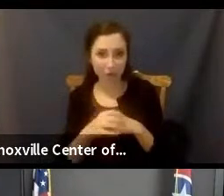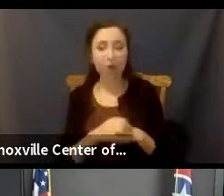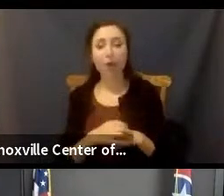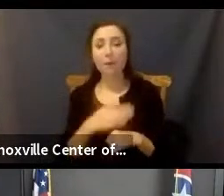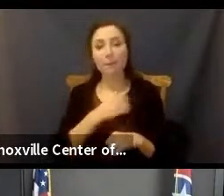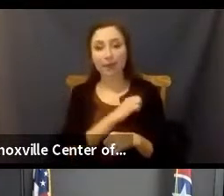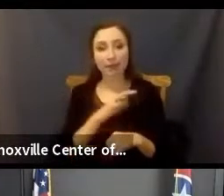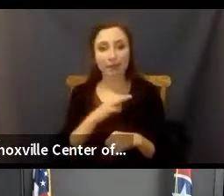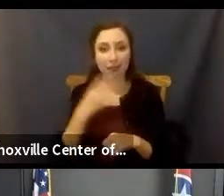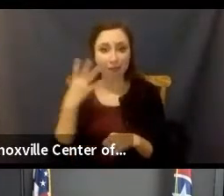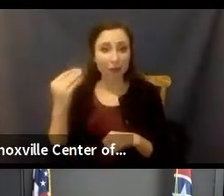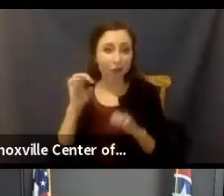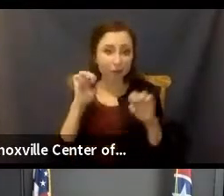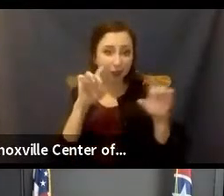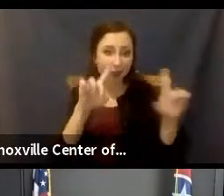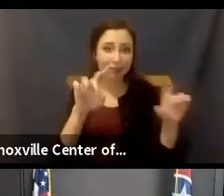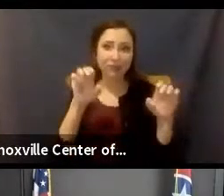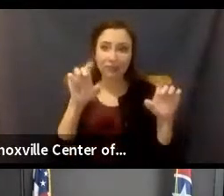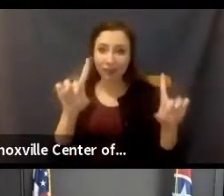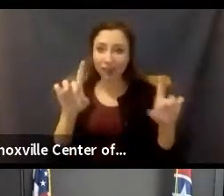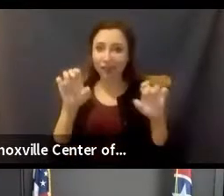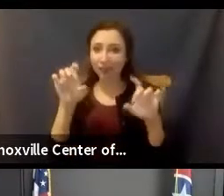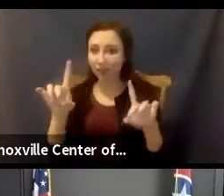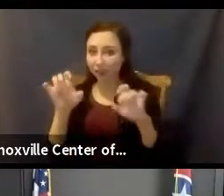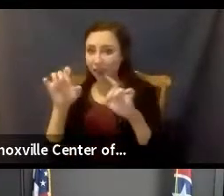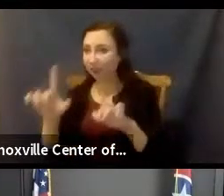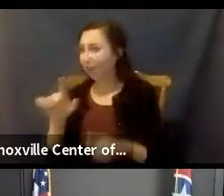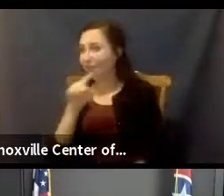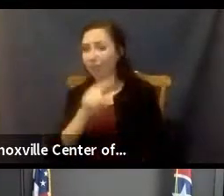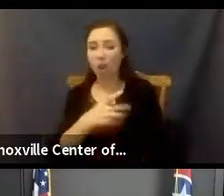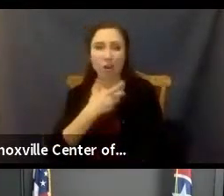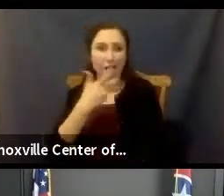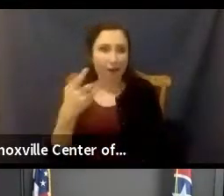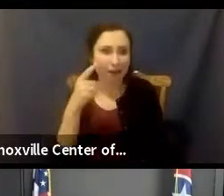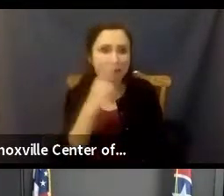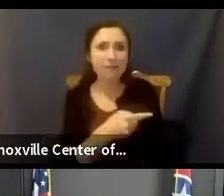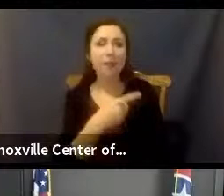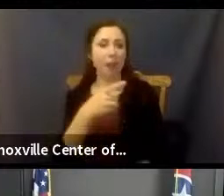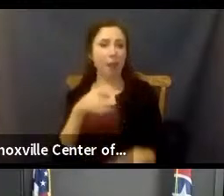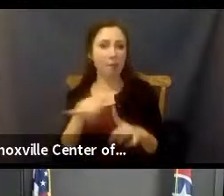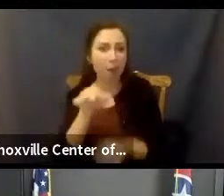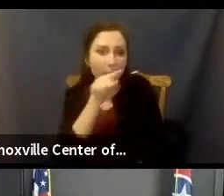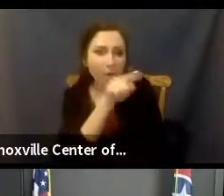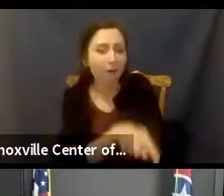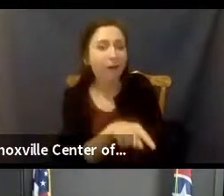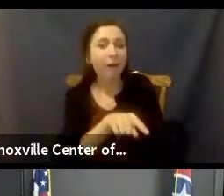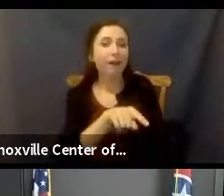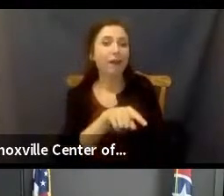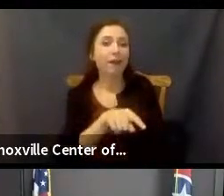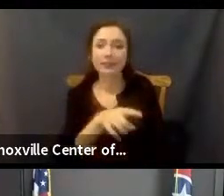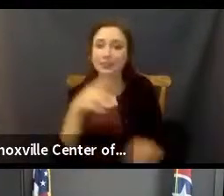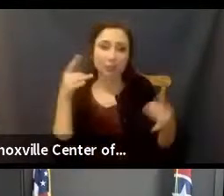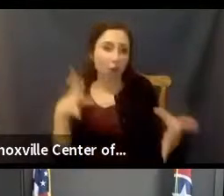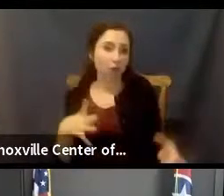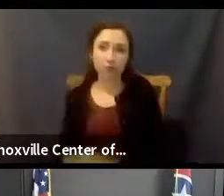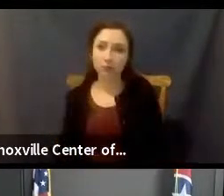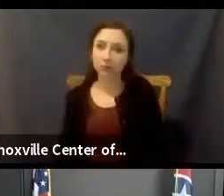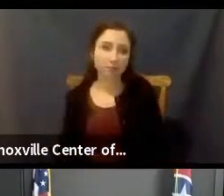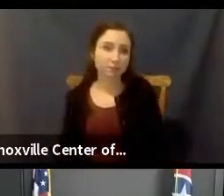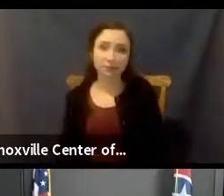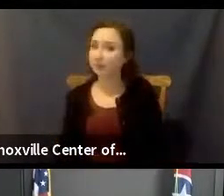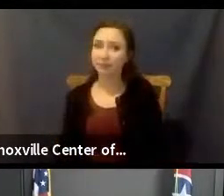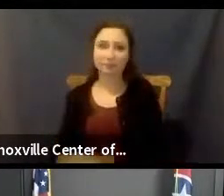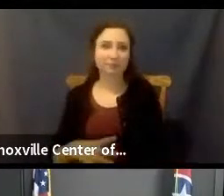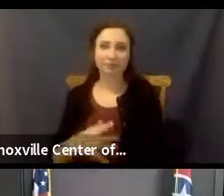there educating, and getting yelled at and cursed at, and the animosity is unbelievable. And